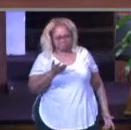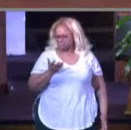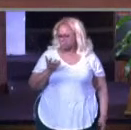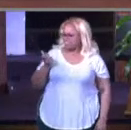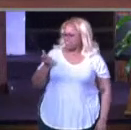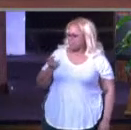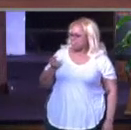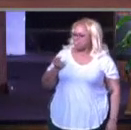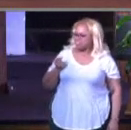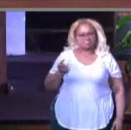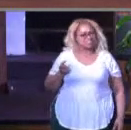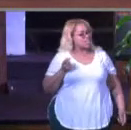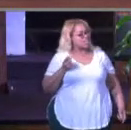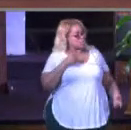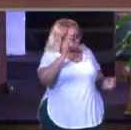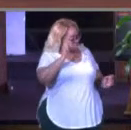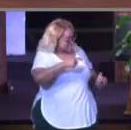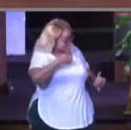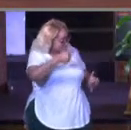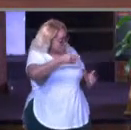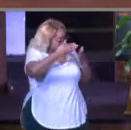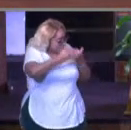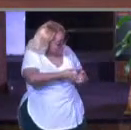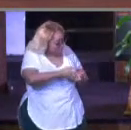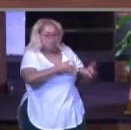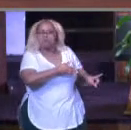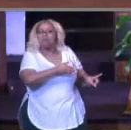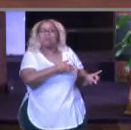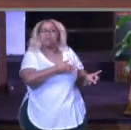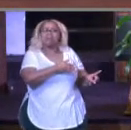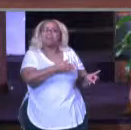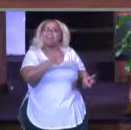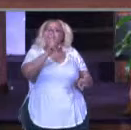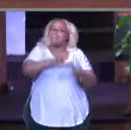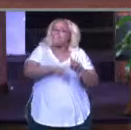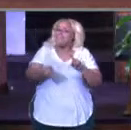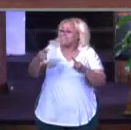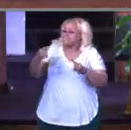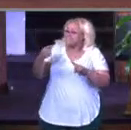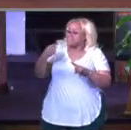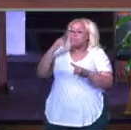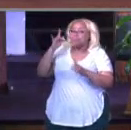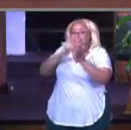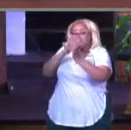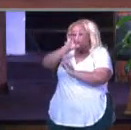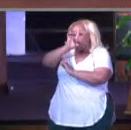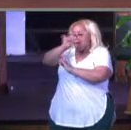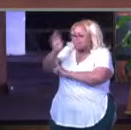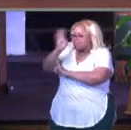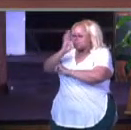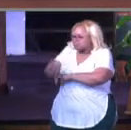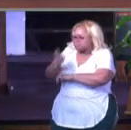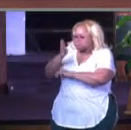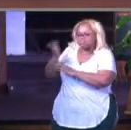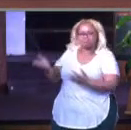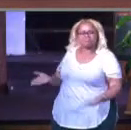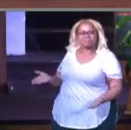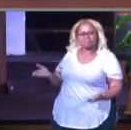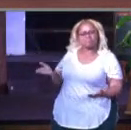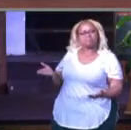wait a minute. How could they say that on the boat, but not say it when Jesus asked them directly?